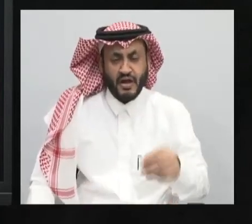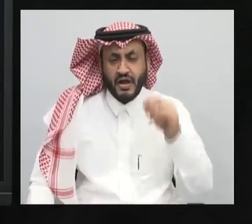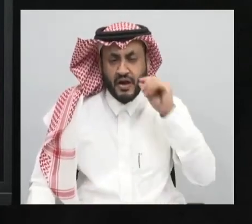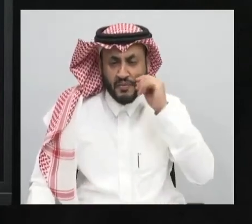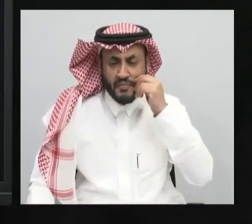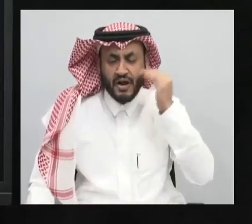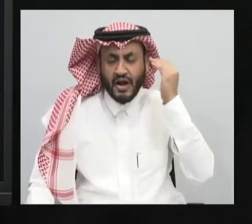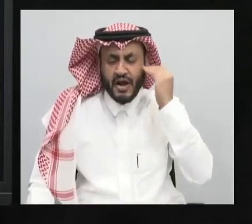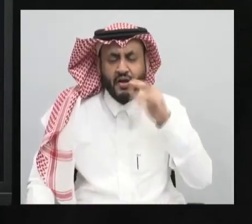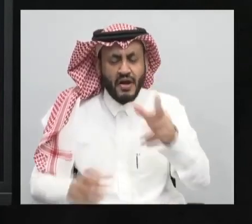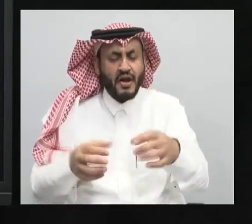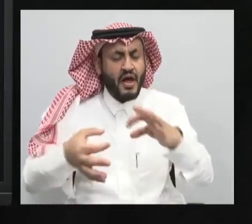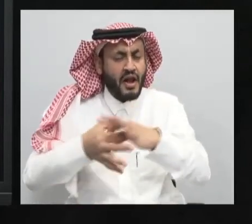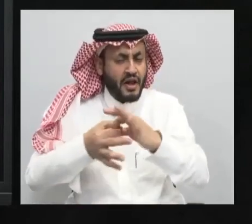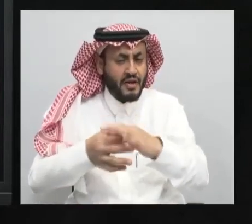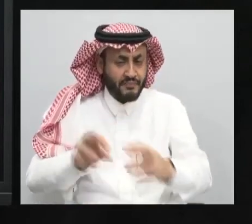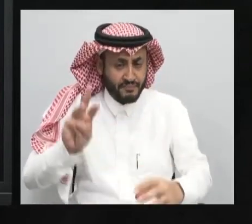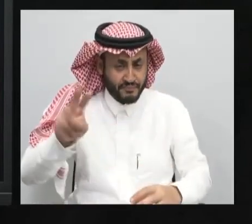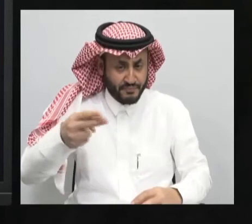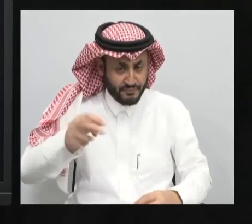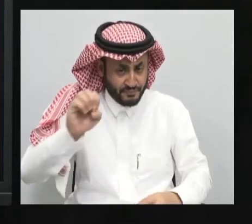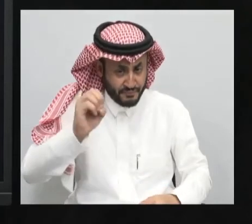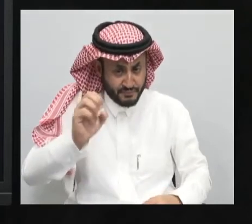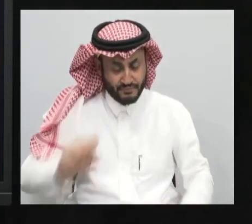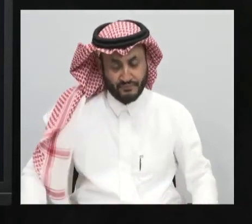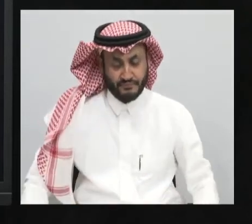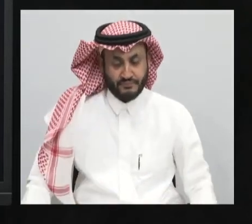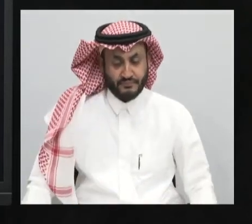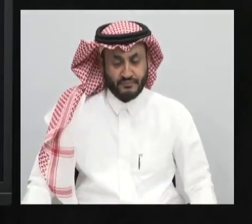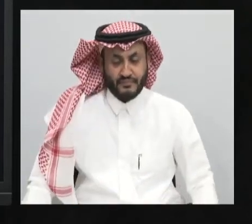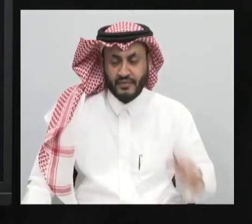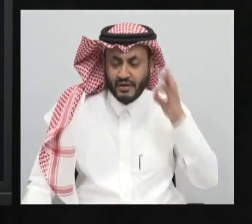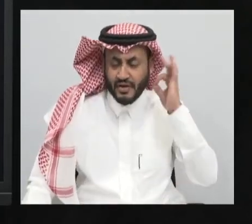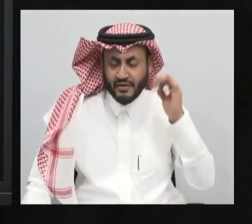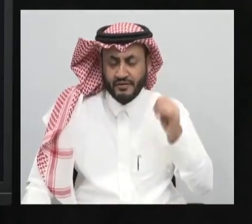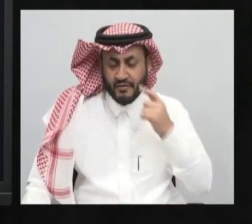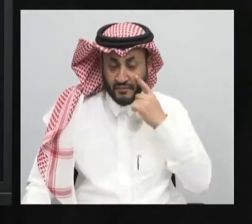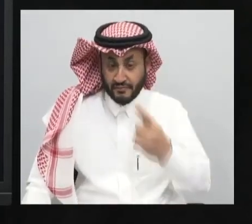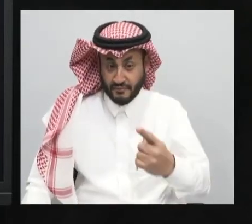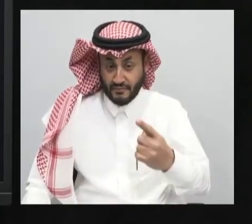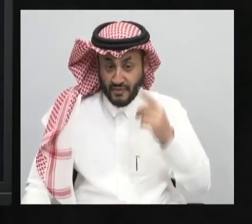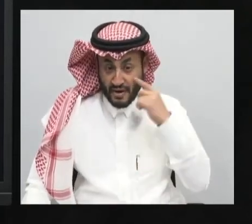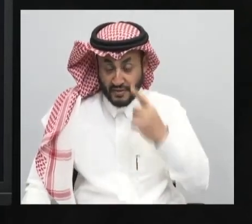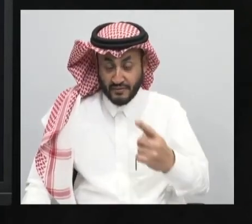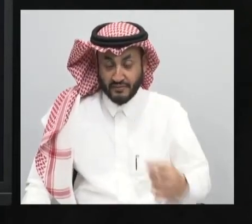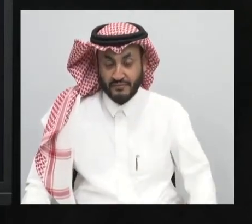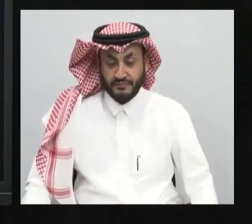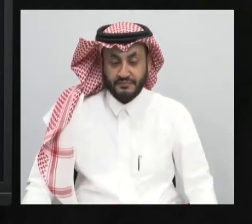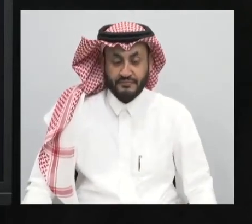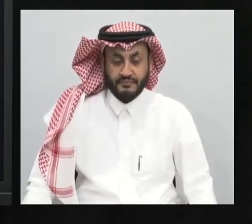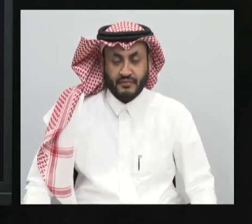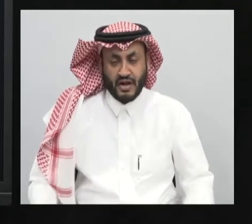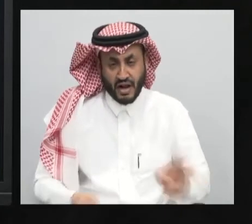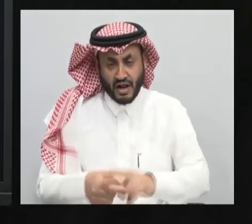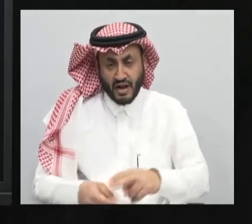waiter, and we give more information to that person. Now we will hear, looking at the pictures, we will hear the conversation